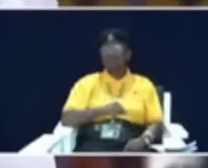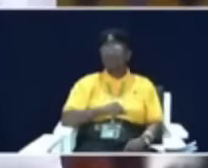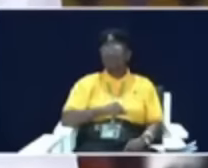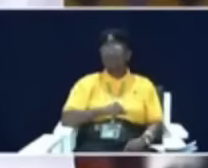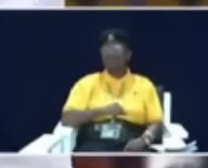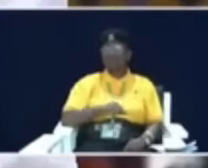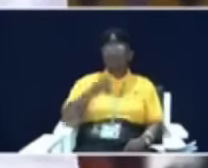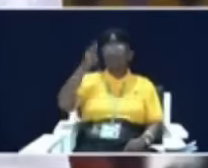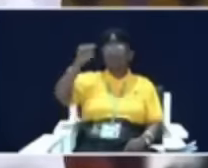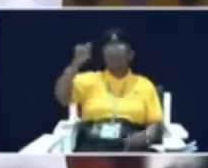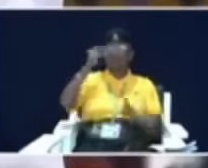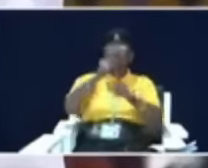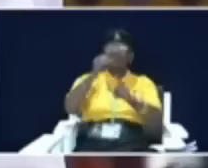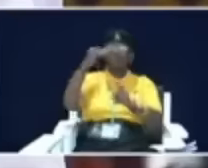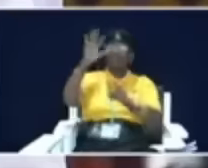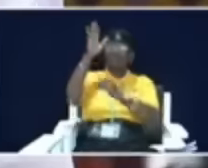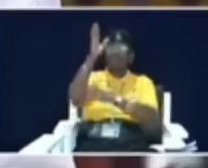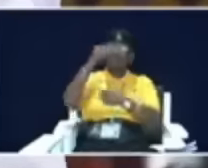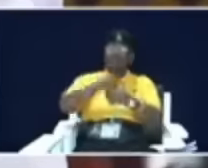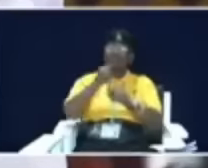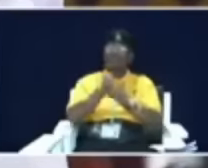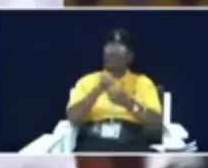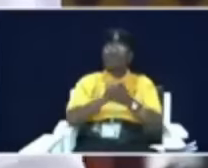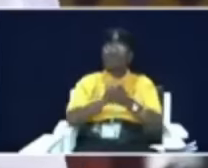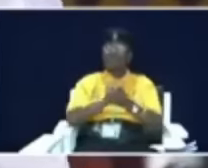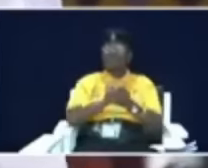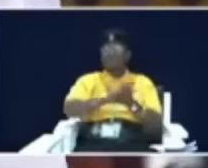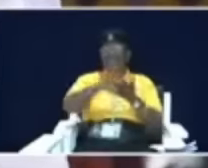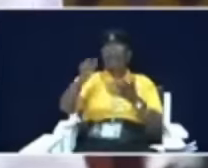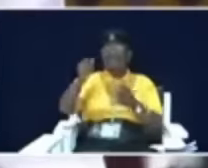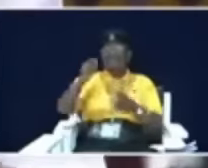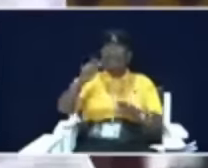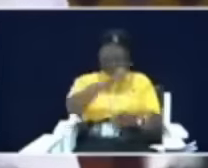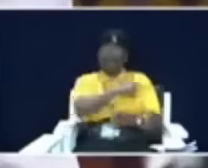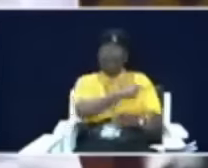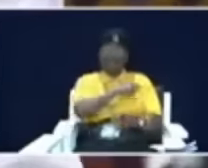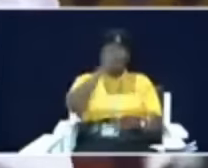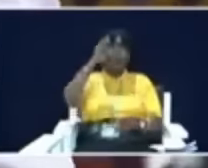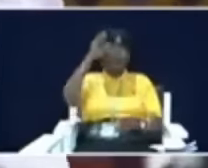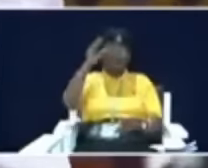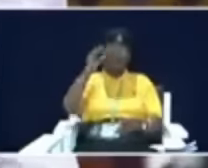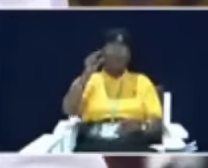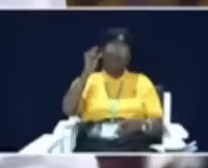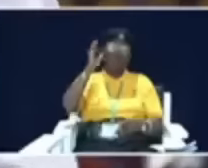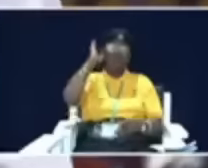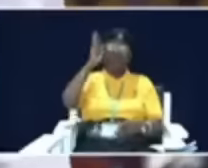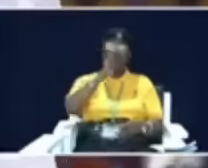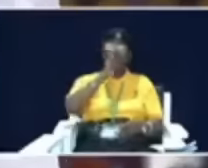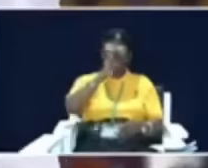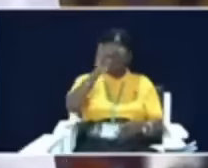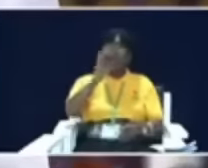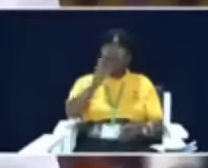The word of God made it clear, a lazy man, a slothful man, we always be under